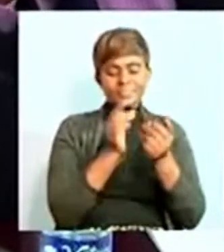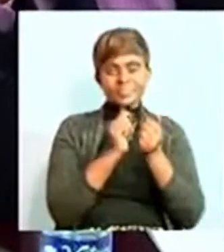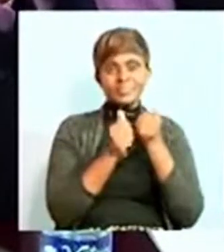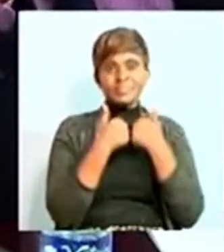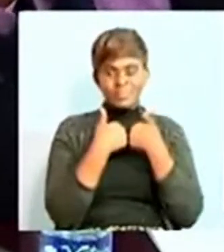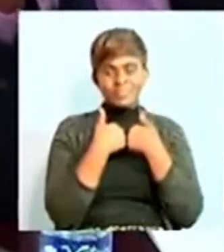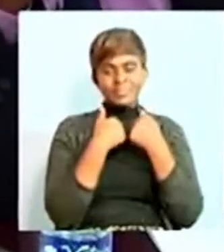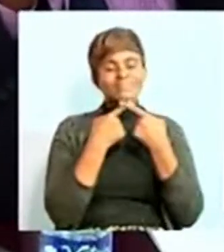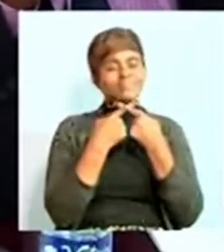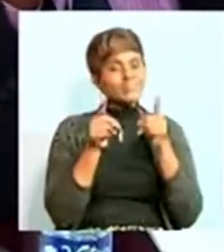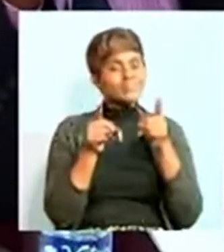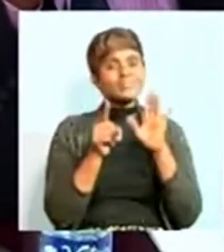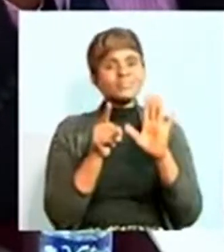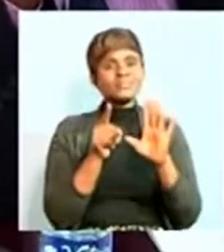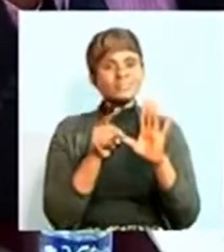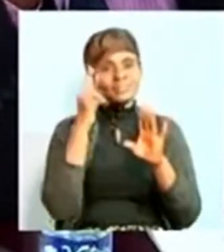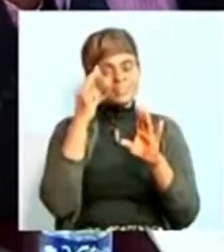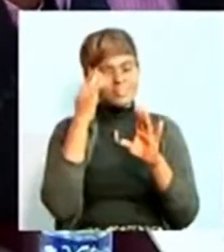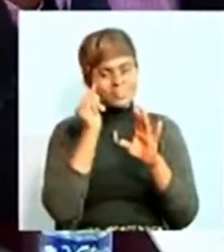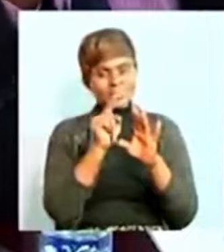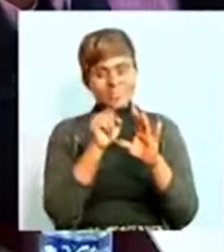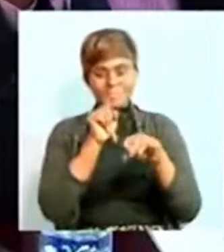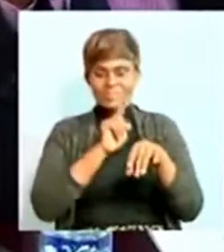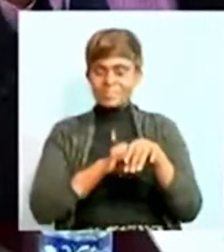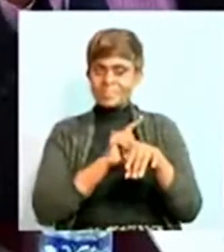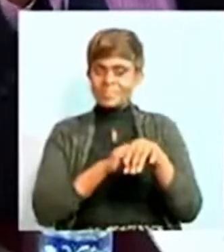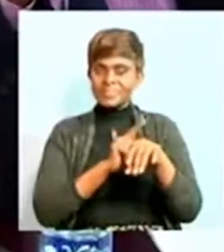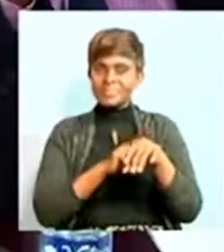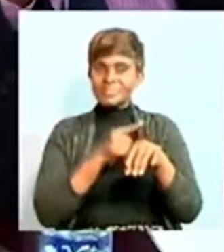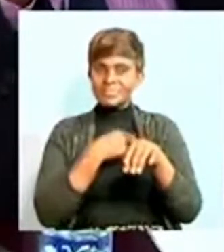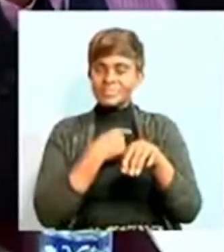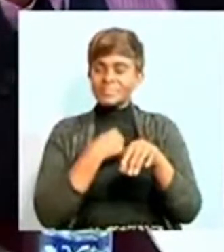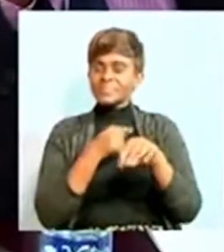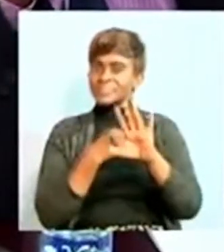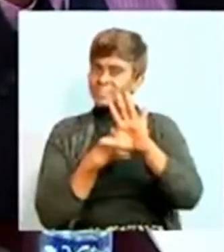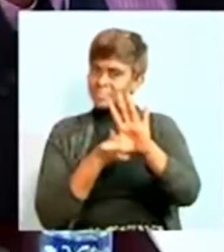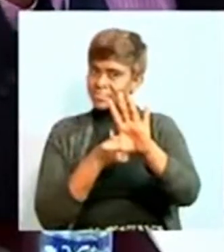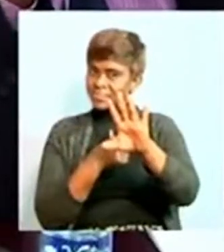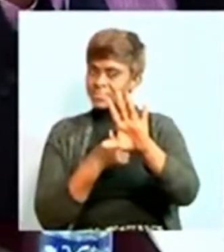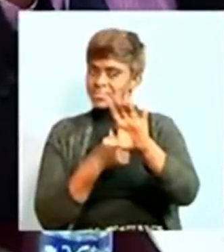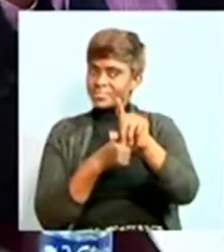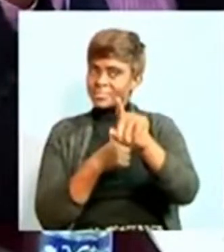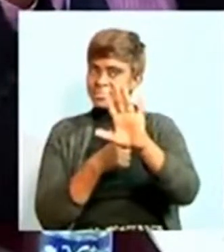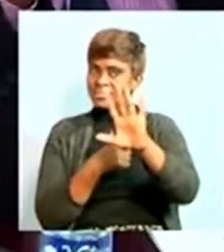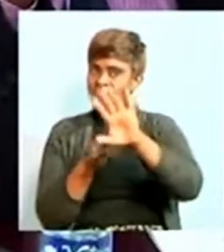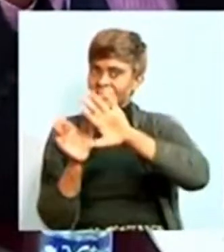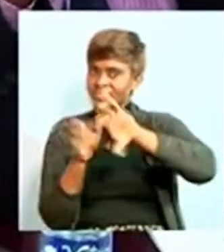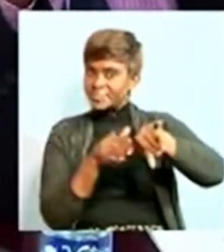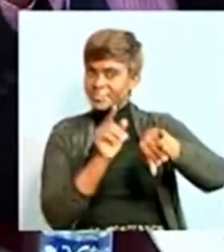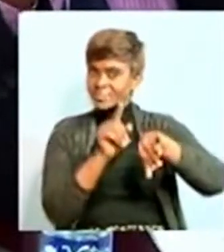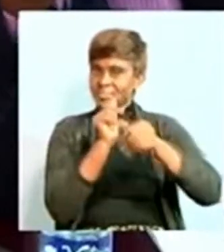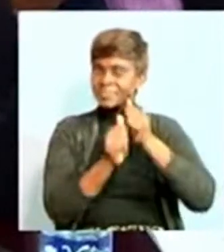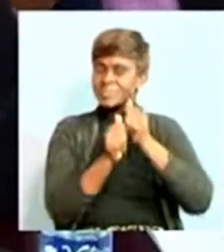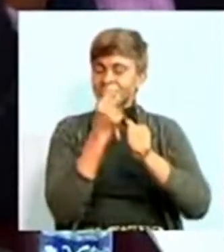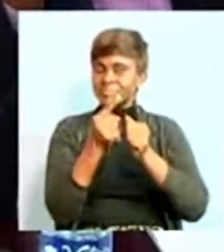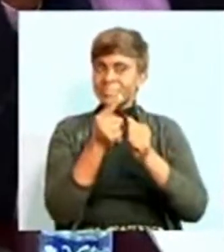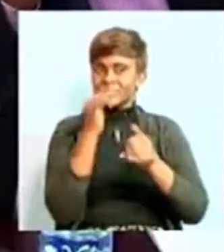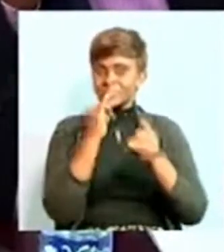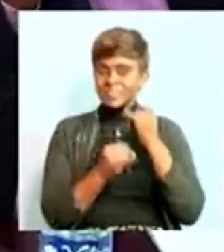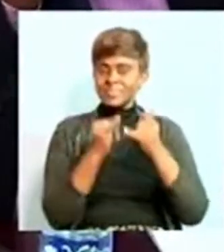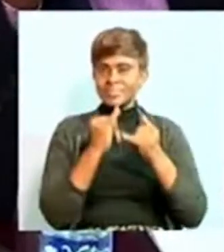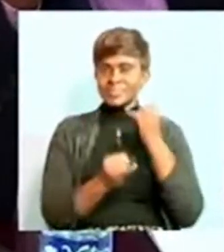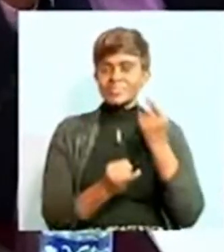a contrast. The reason being, by the time that I was perusing through the queries... You are withdrawing which one? The last